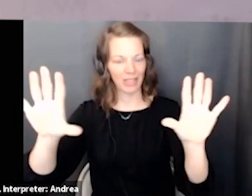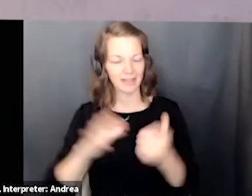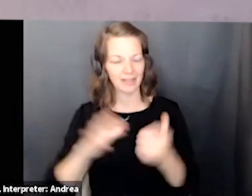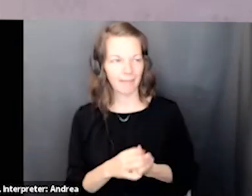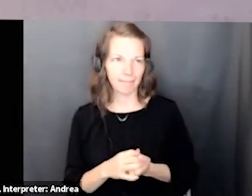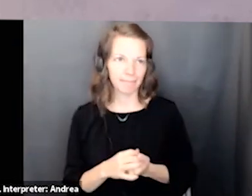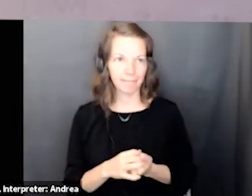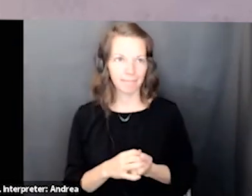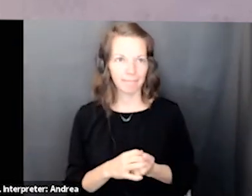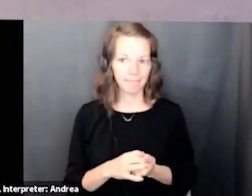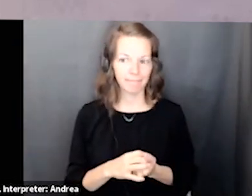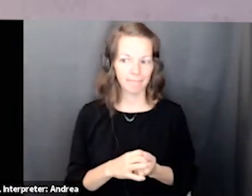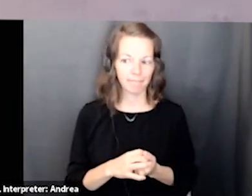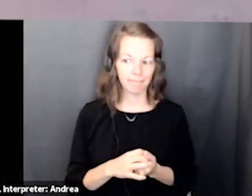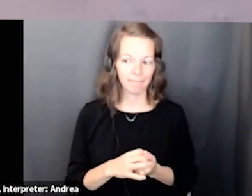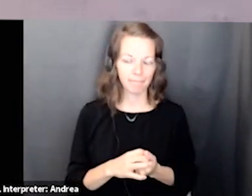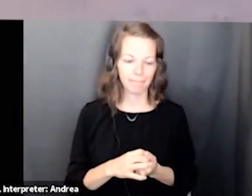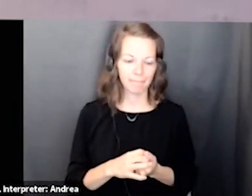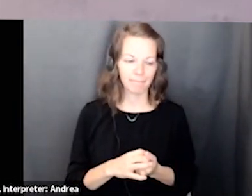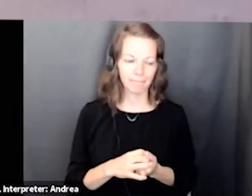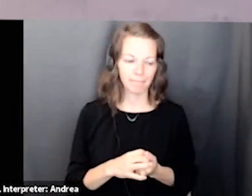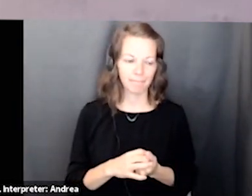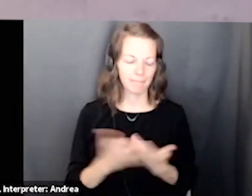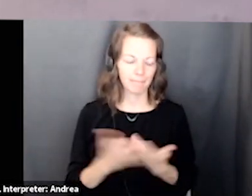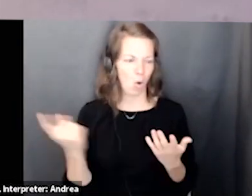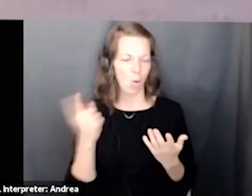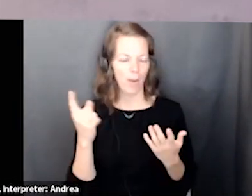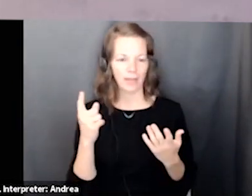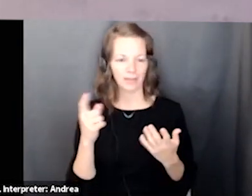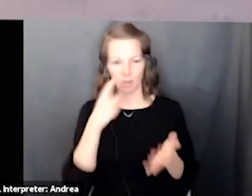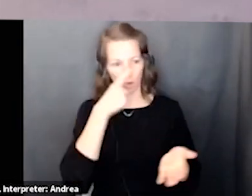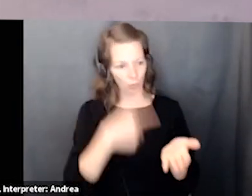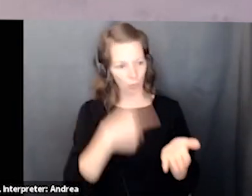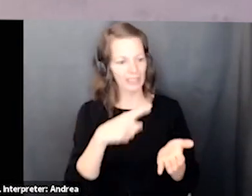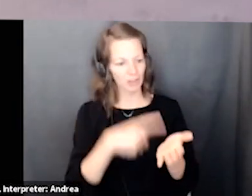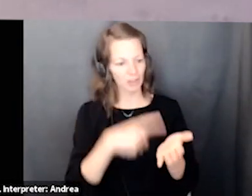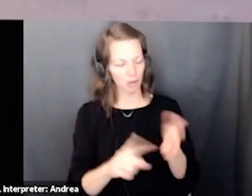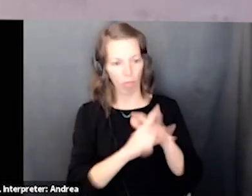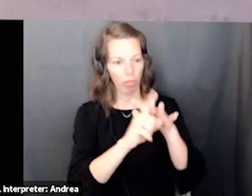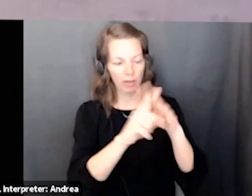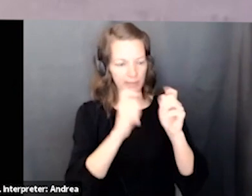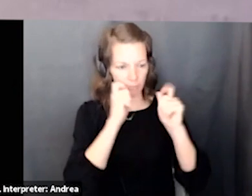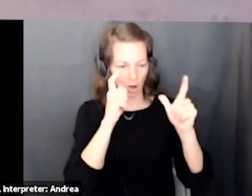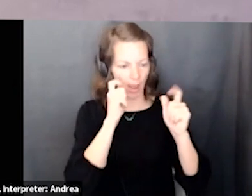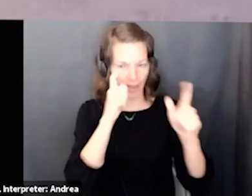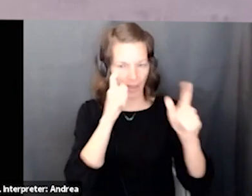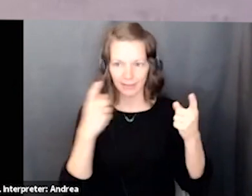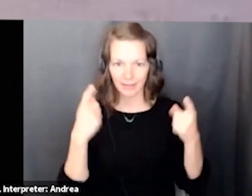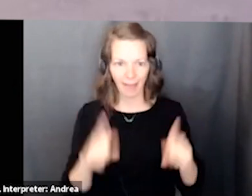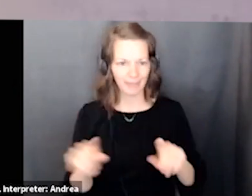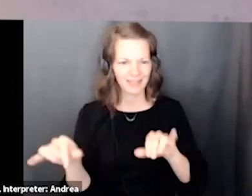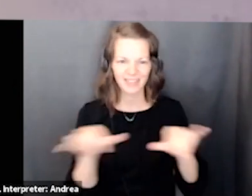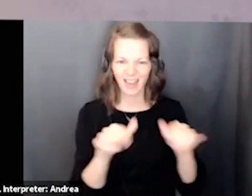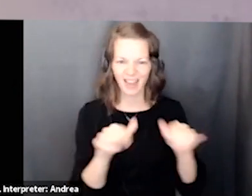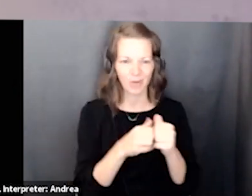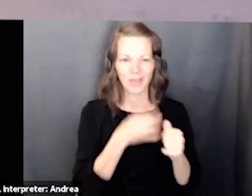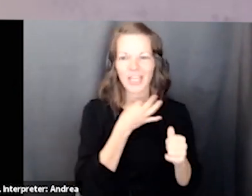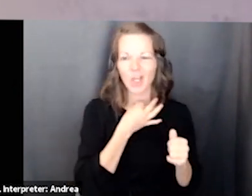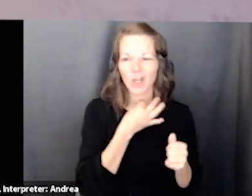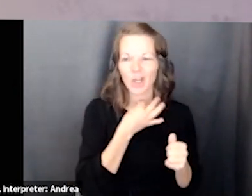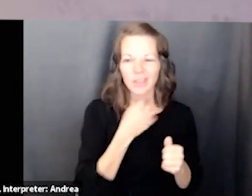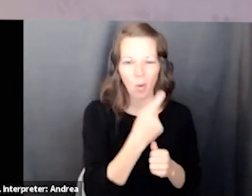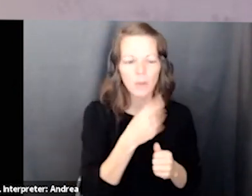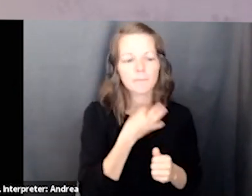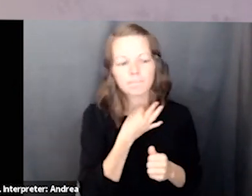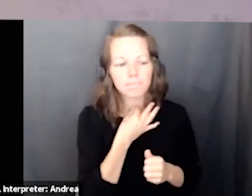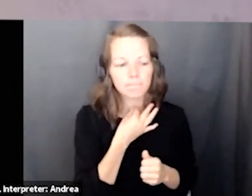think, you know, and I think there's always surprises in research. That's the great thing about sort of curiosity, you know, based research. I think,